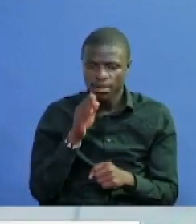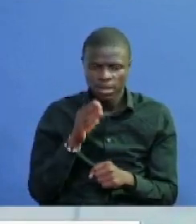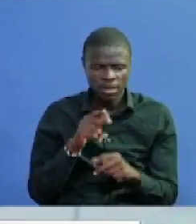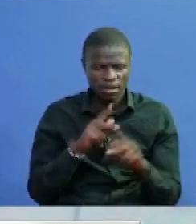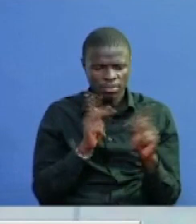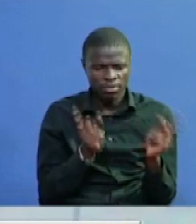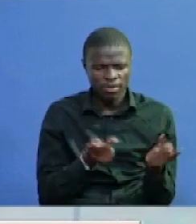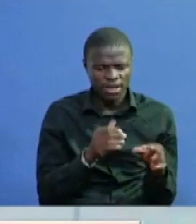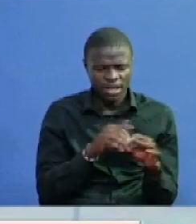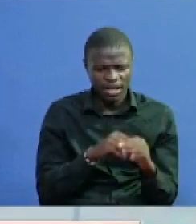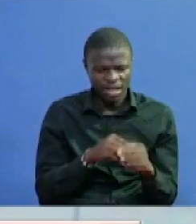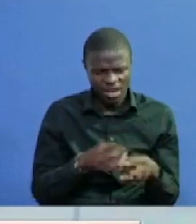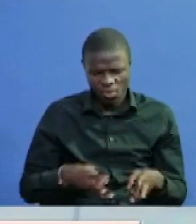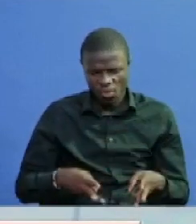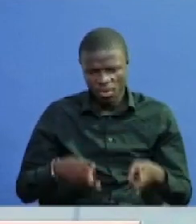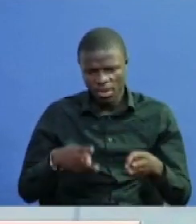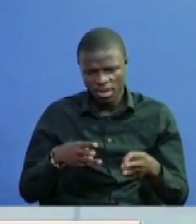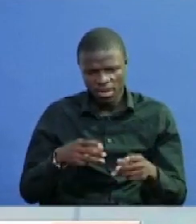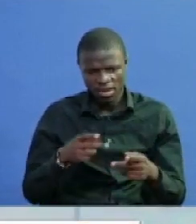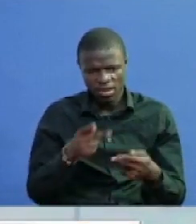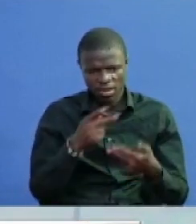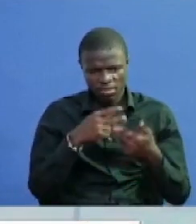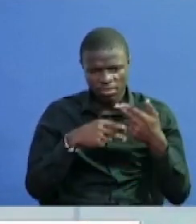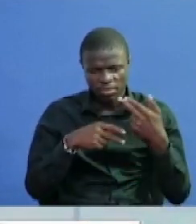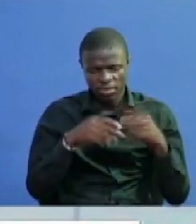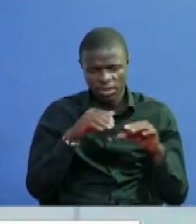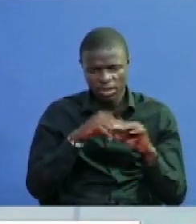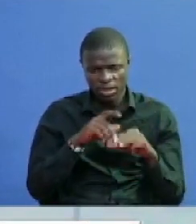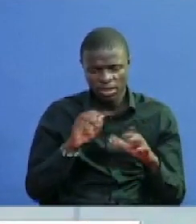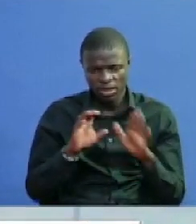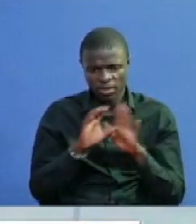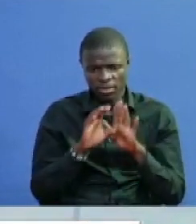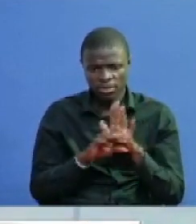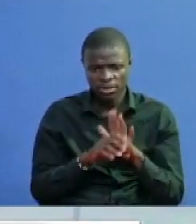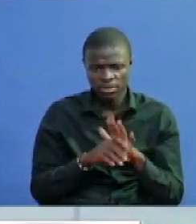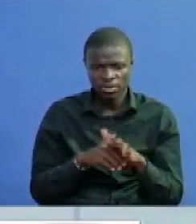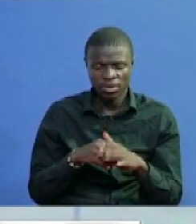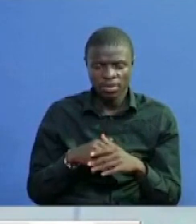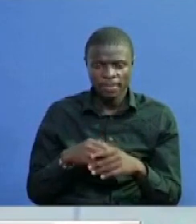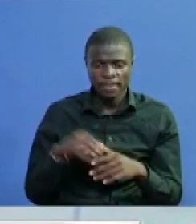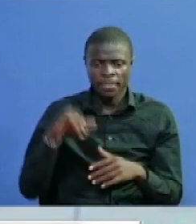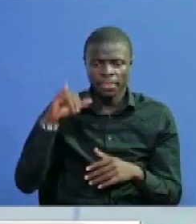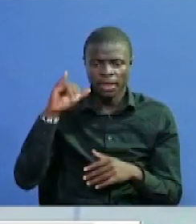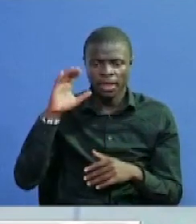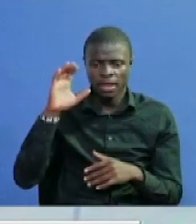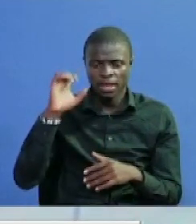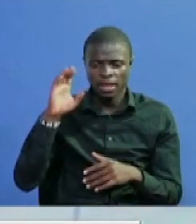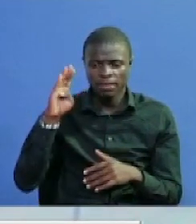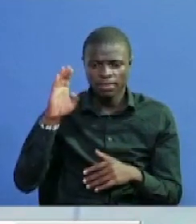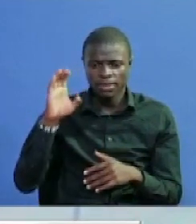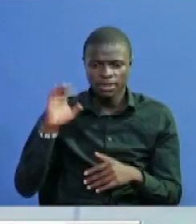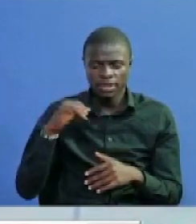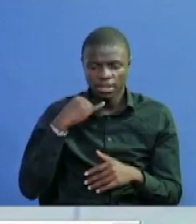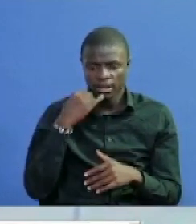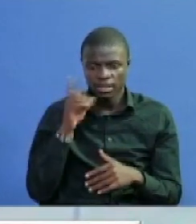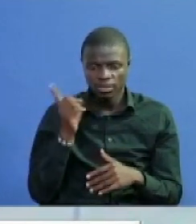in the Constitution. IEBC is one of the constitutional commissions, and the manner in which it is set up is the